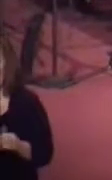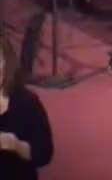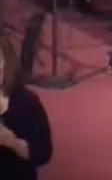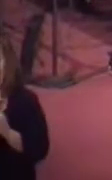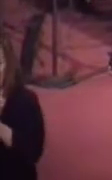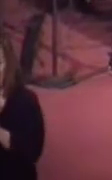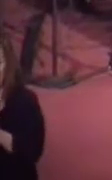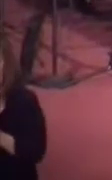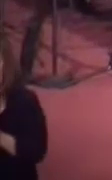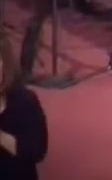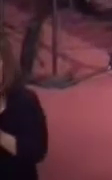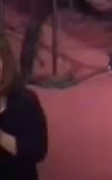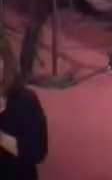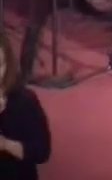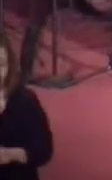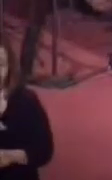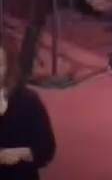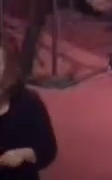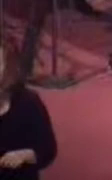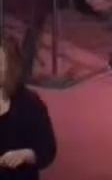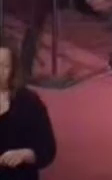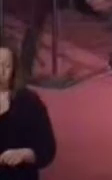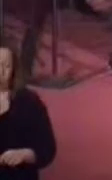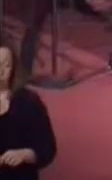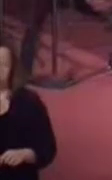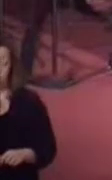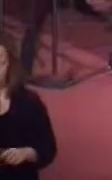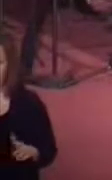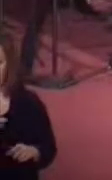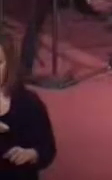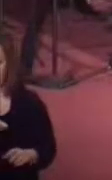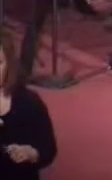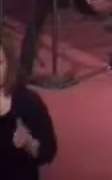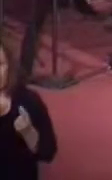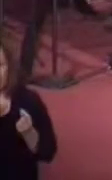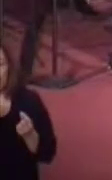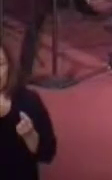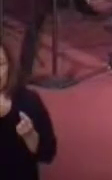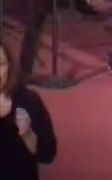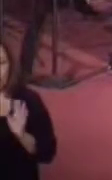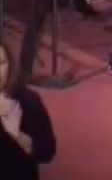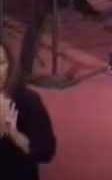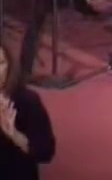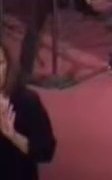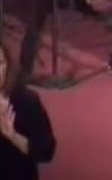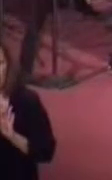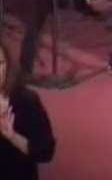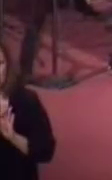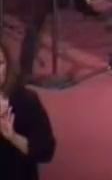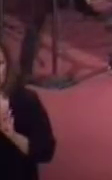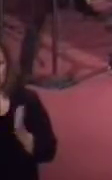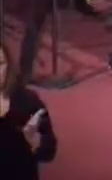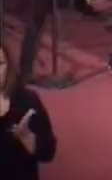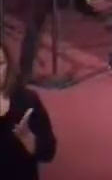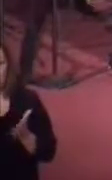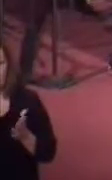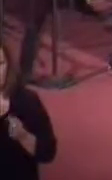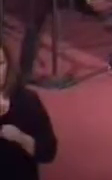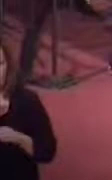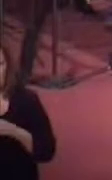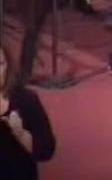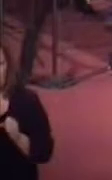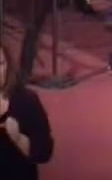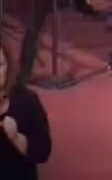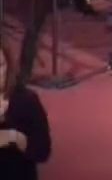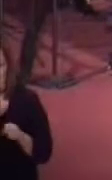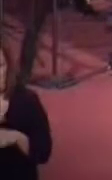what is Daniel going to do? Well, isn't it interesting that as we find in the book of Daniel, what is under attack? Prayer.